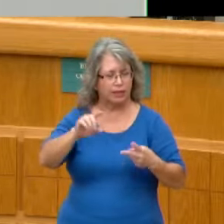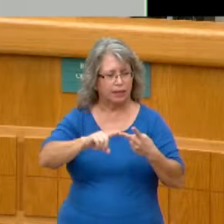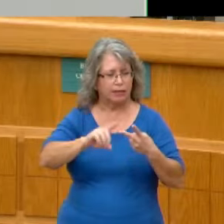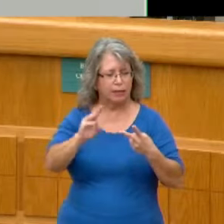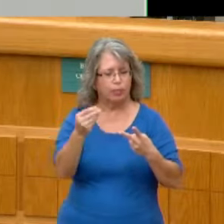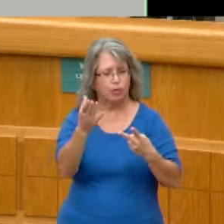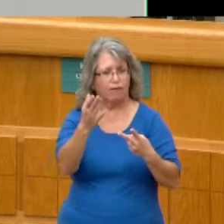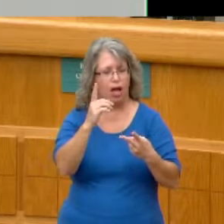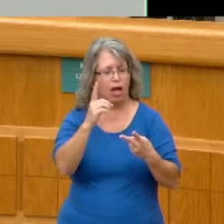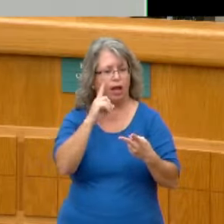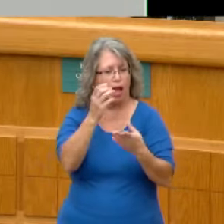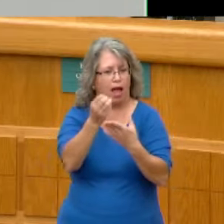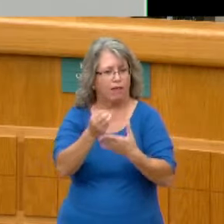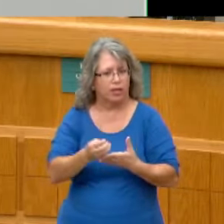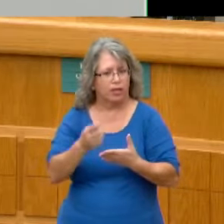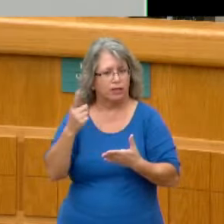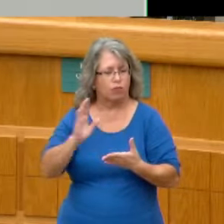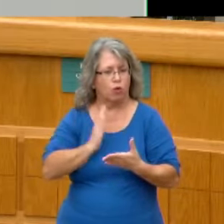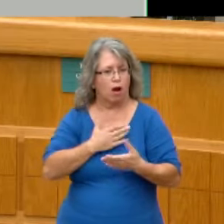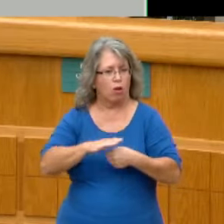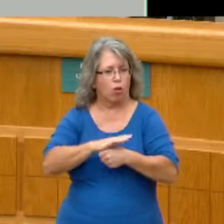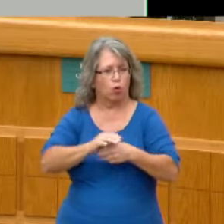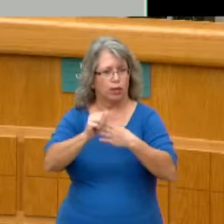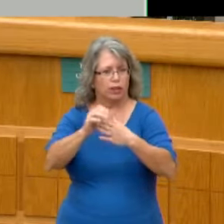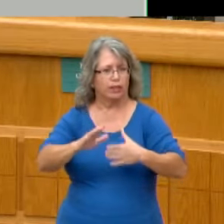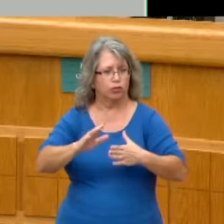on behalf of our local leaders.